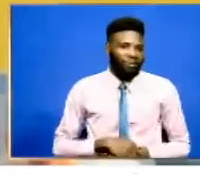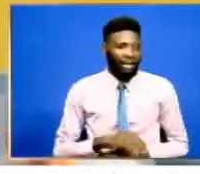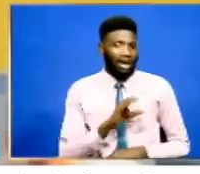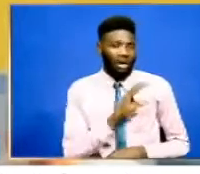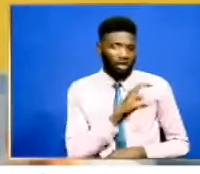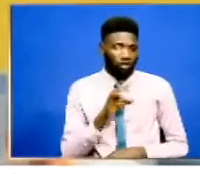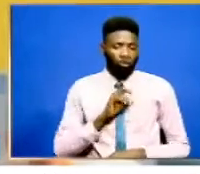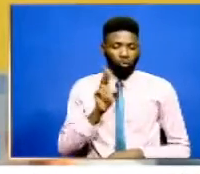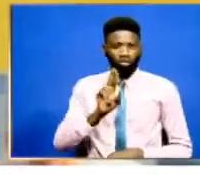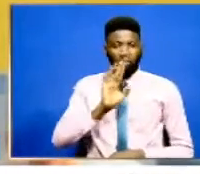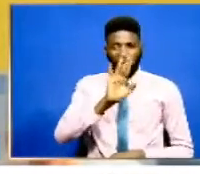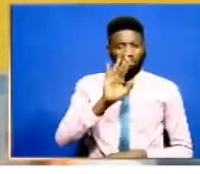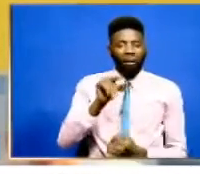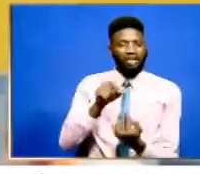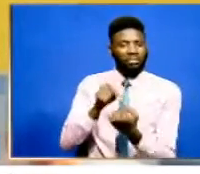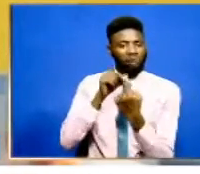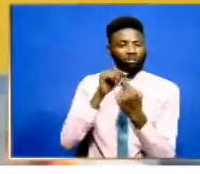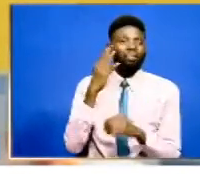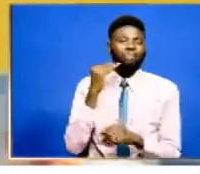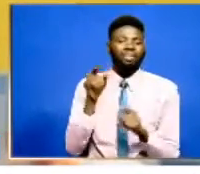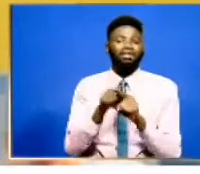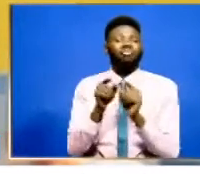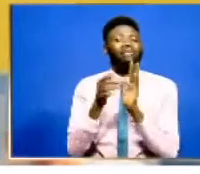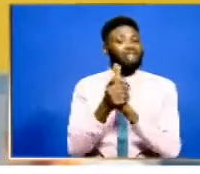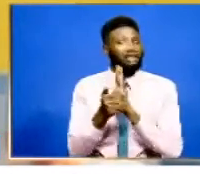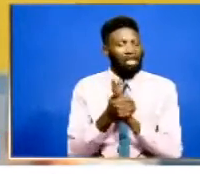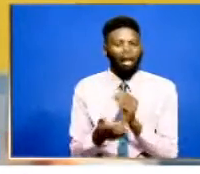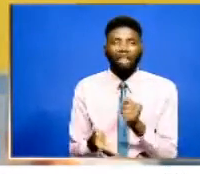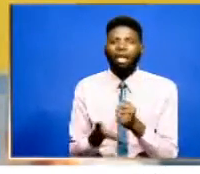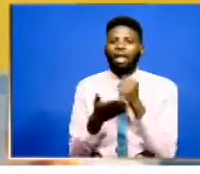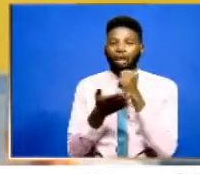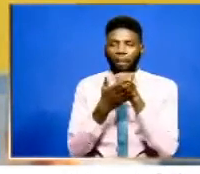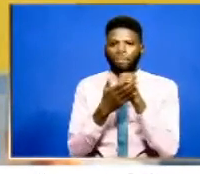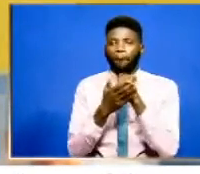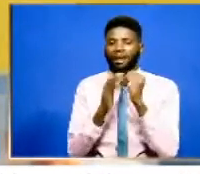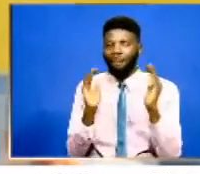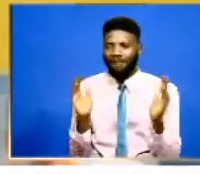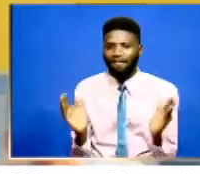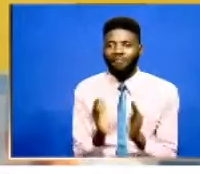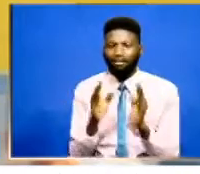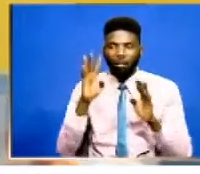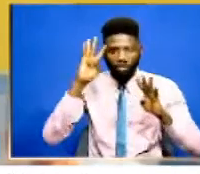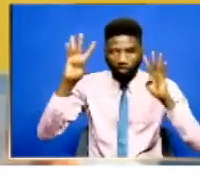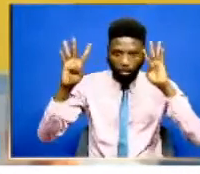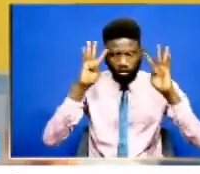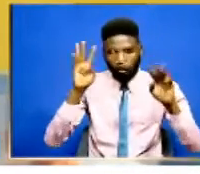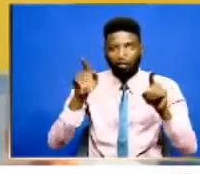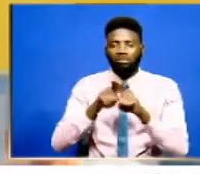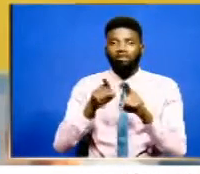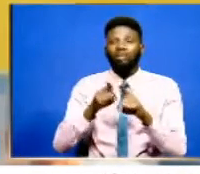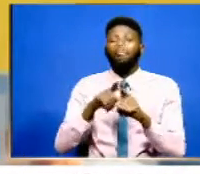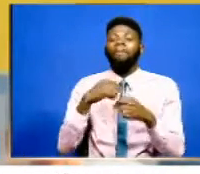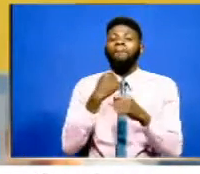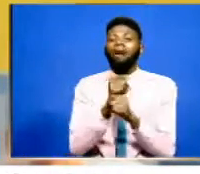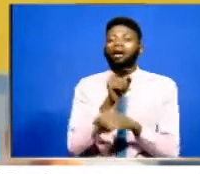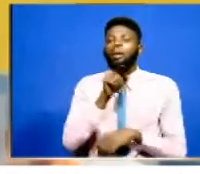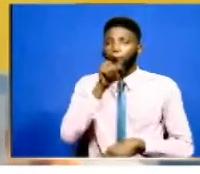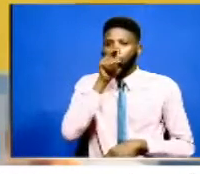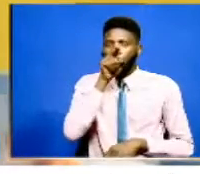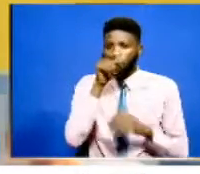experience and capabilities to drive innovation and make malaria elimination more